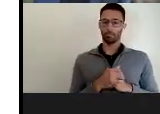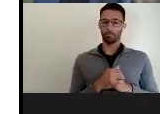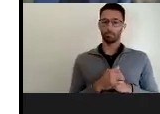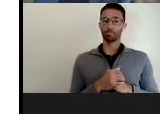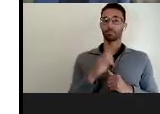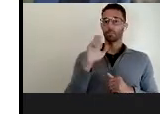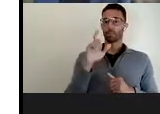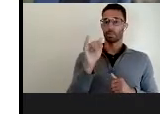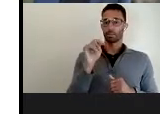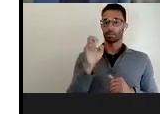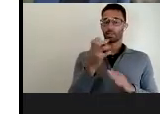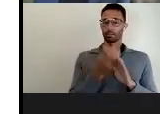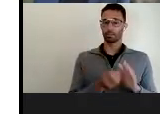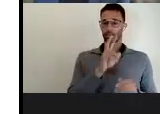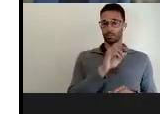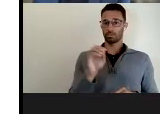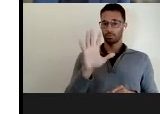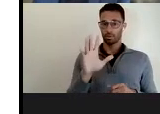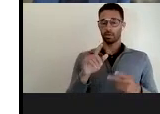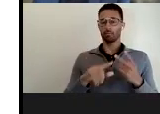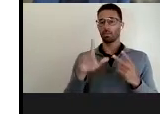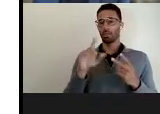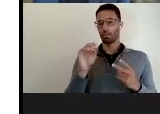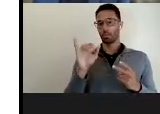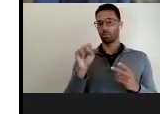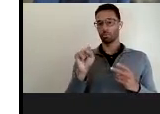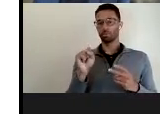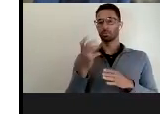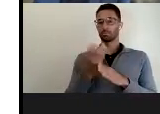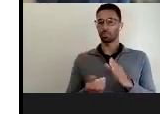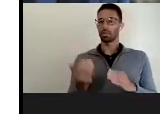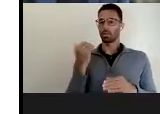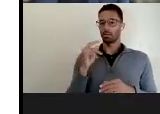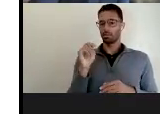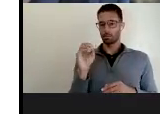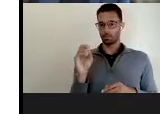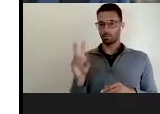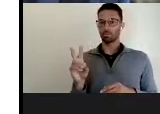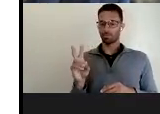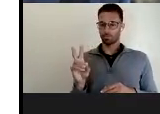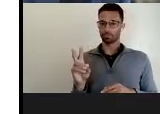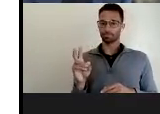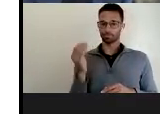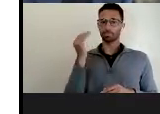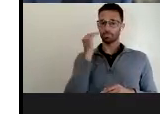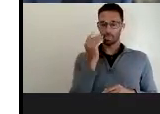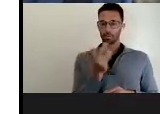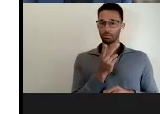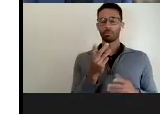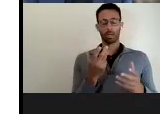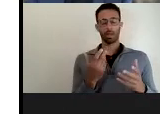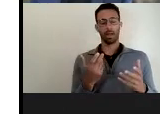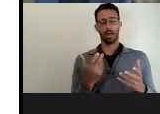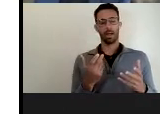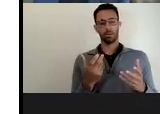died in 2005 and Lois just died in November. And I just want us to remember that it was about